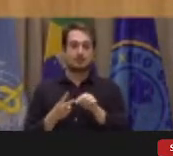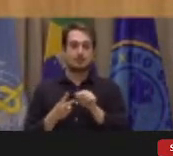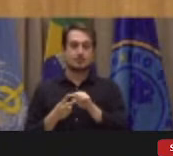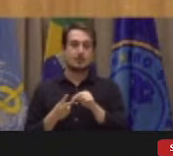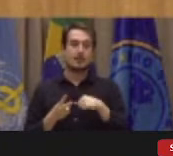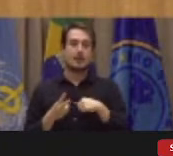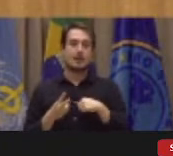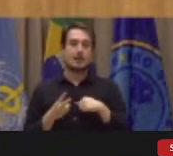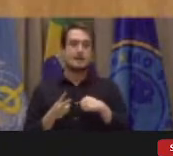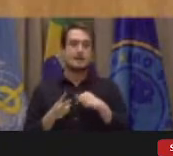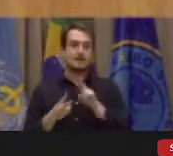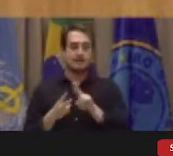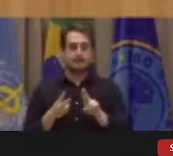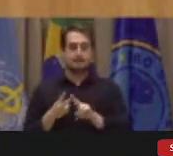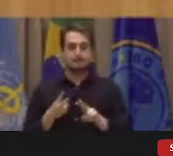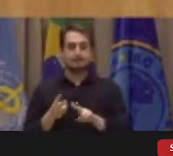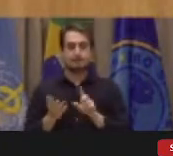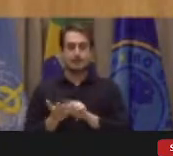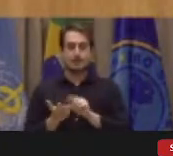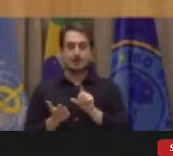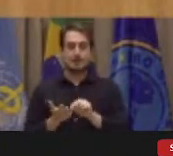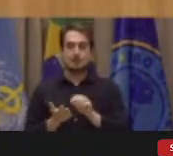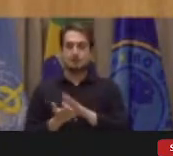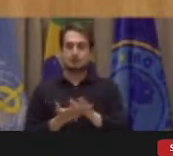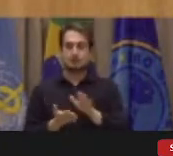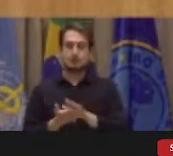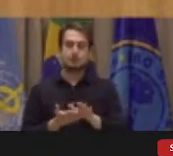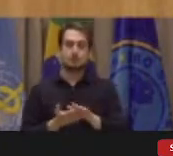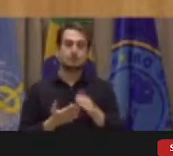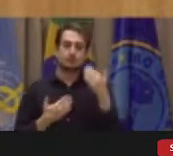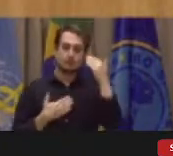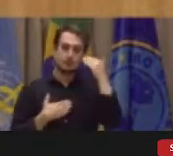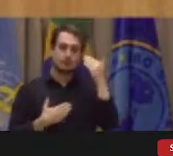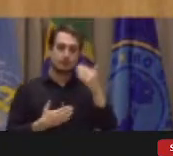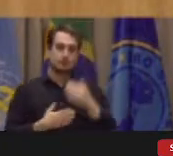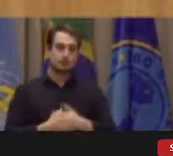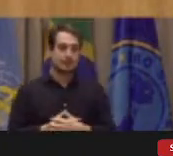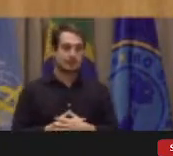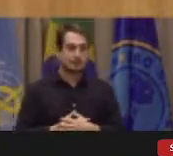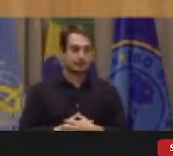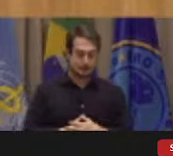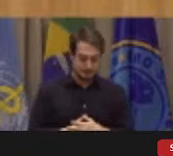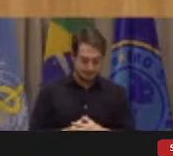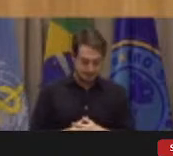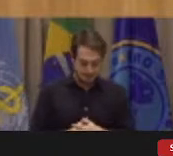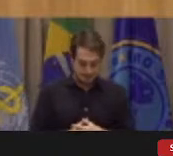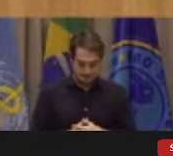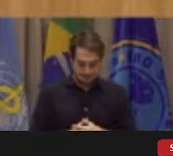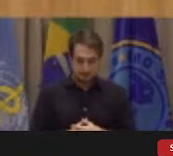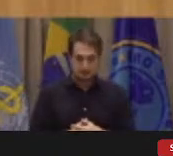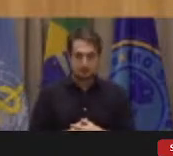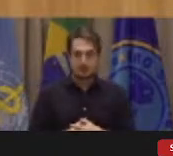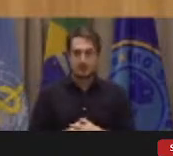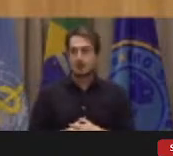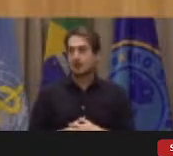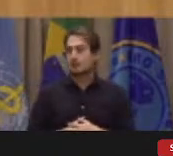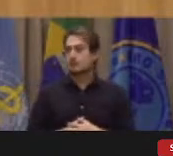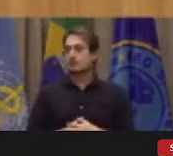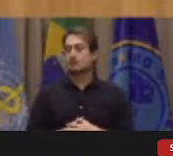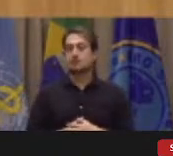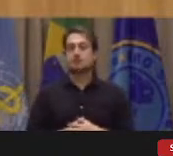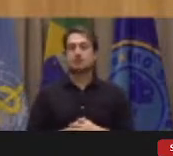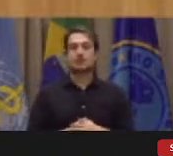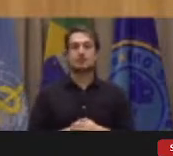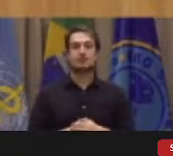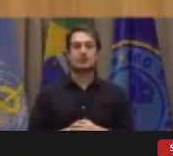without Natalia, this publication would not have come out. So thank you so much. The Hospital of the